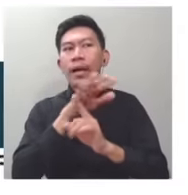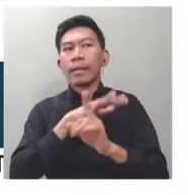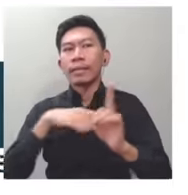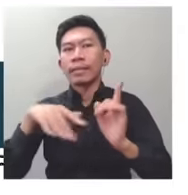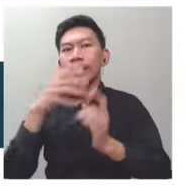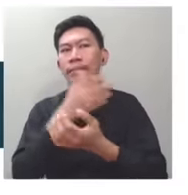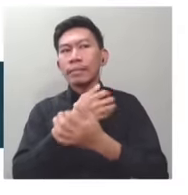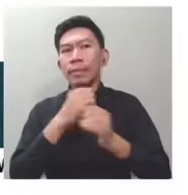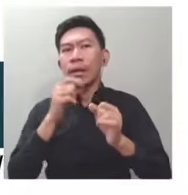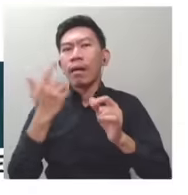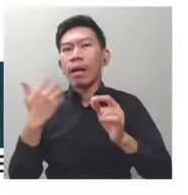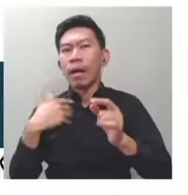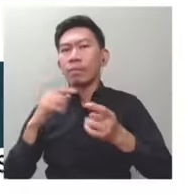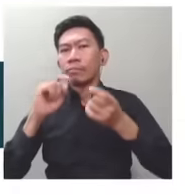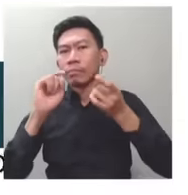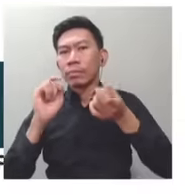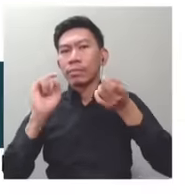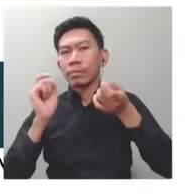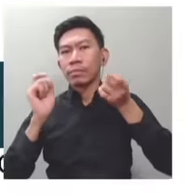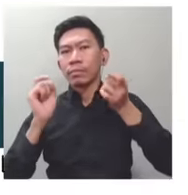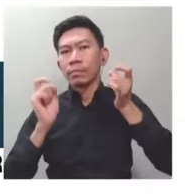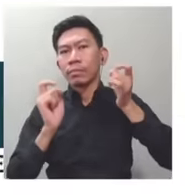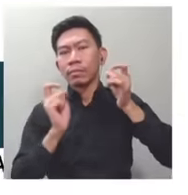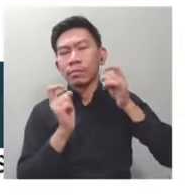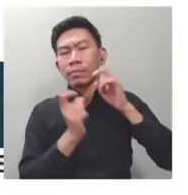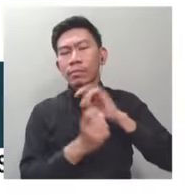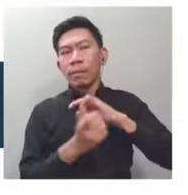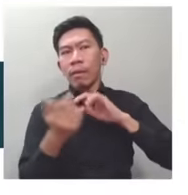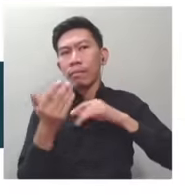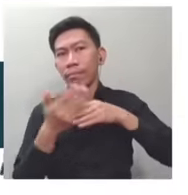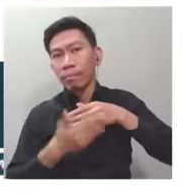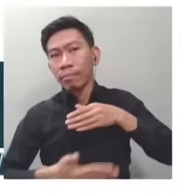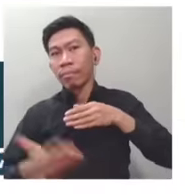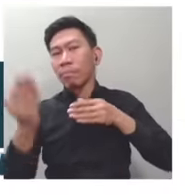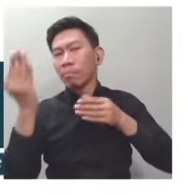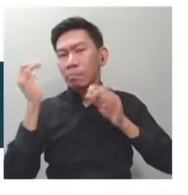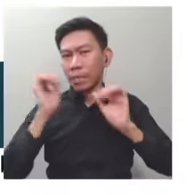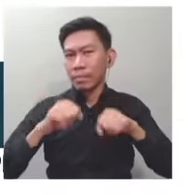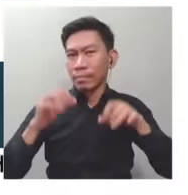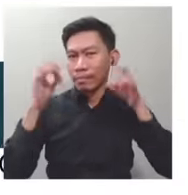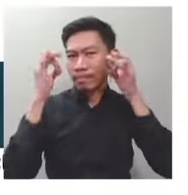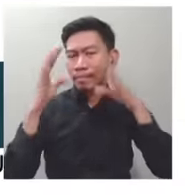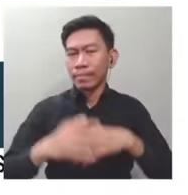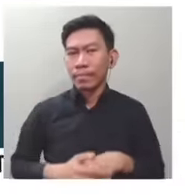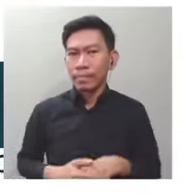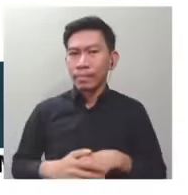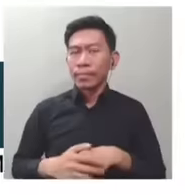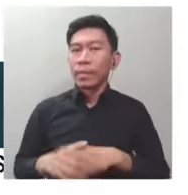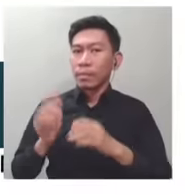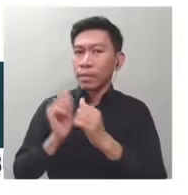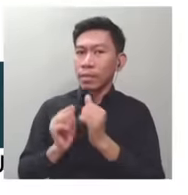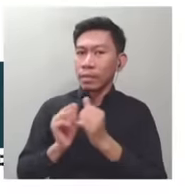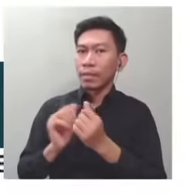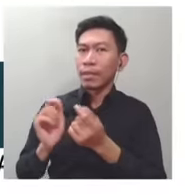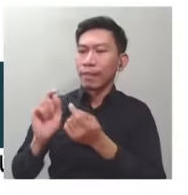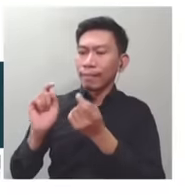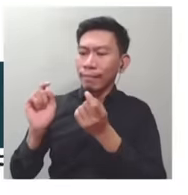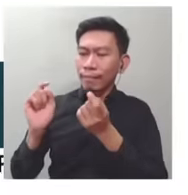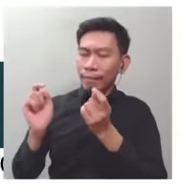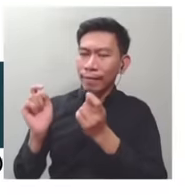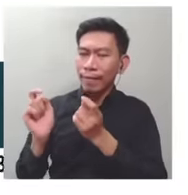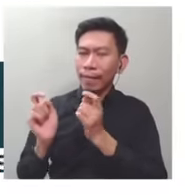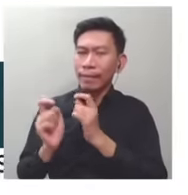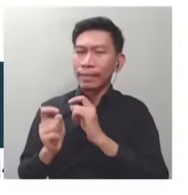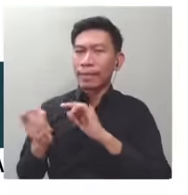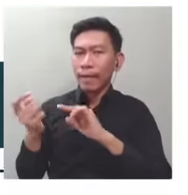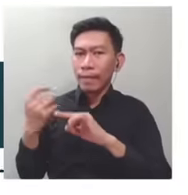as fluid, as changing, and of course potentially dangerous. Mm-hmm. And it's fluid and it's changing. And in fact, there are two actions that are